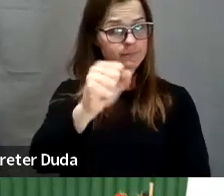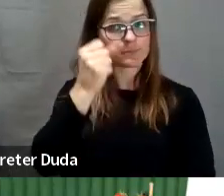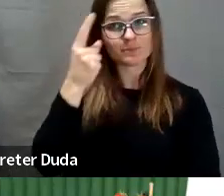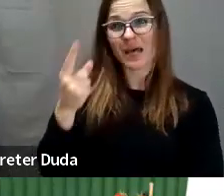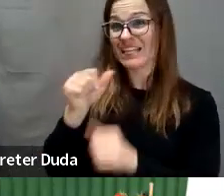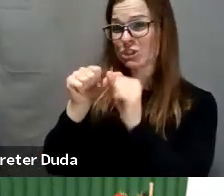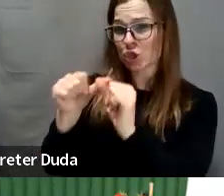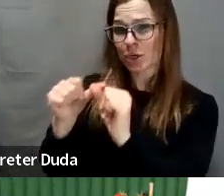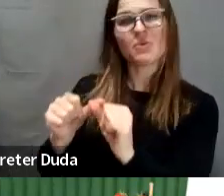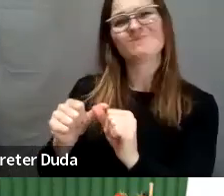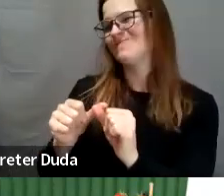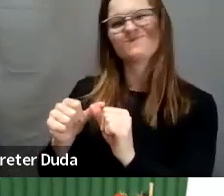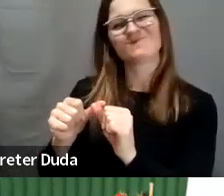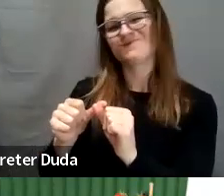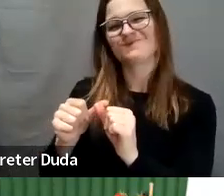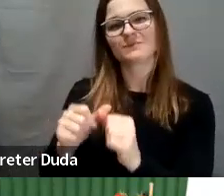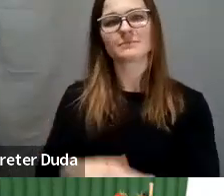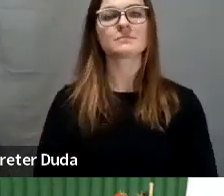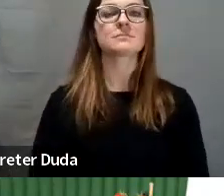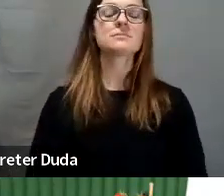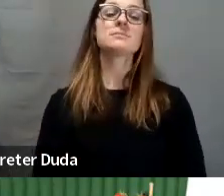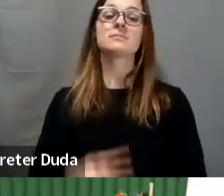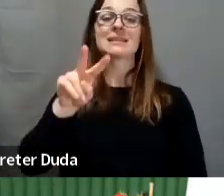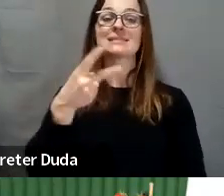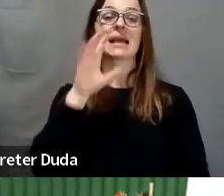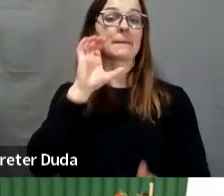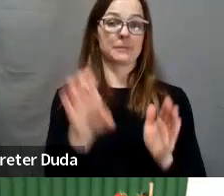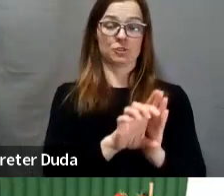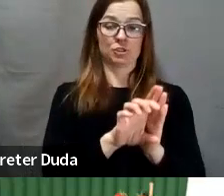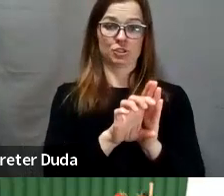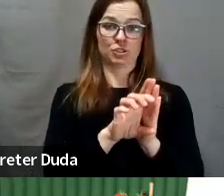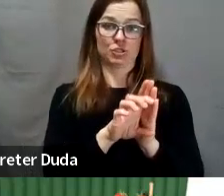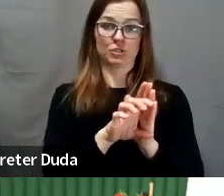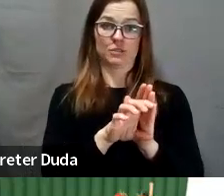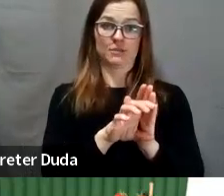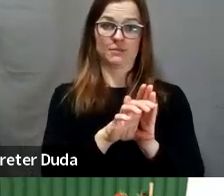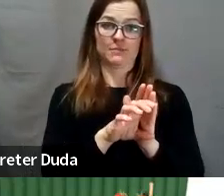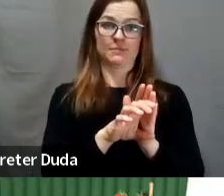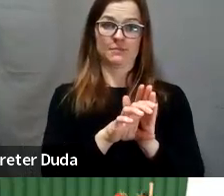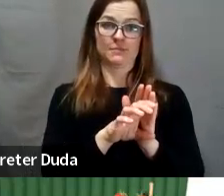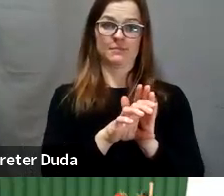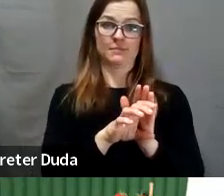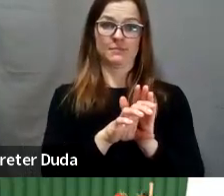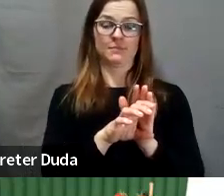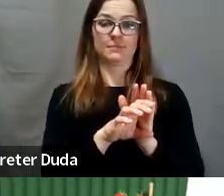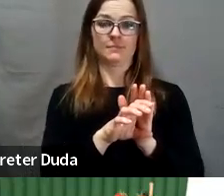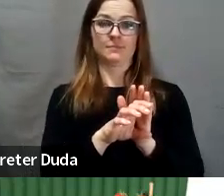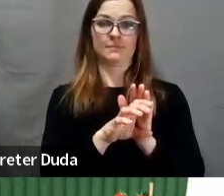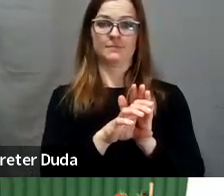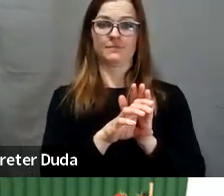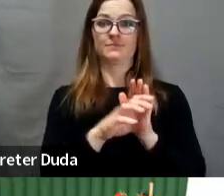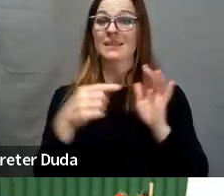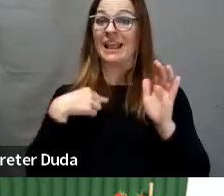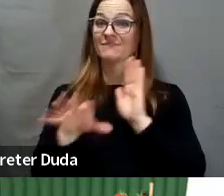that you might find. So the second picture on the slide is one that I actually found by searching for